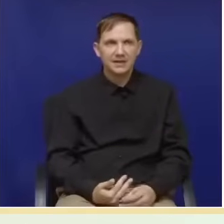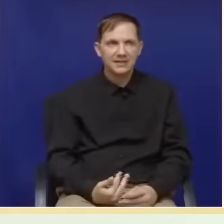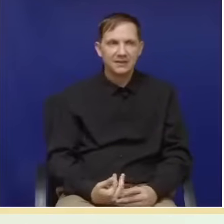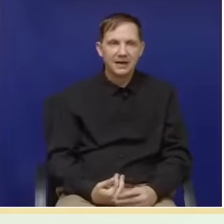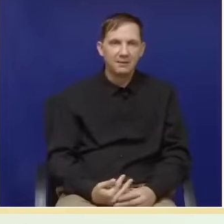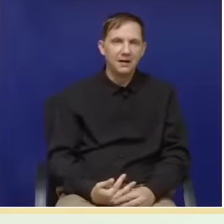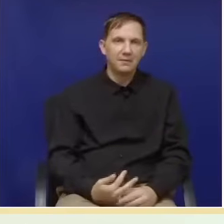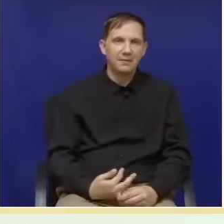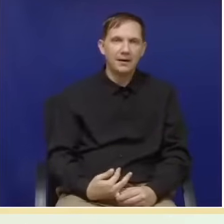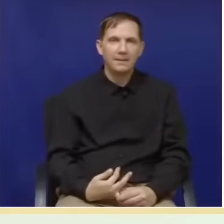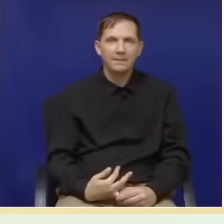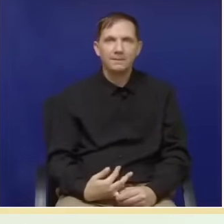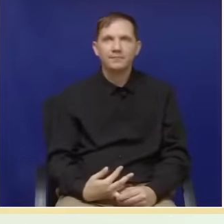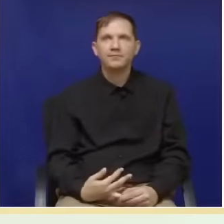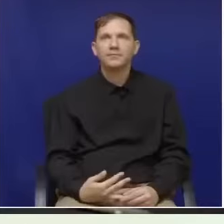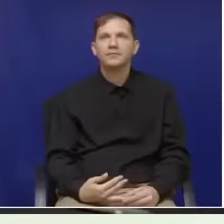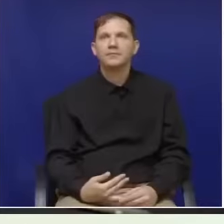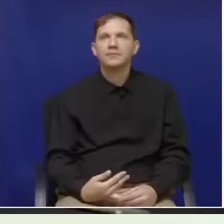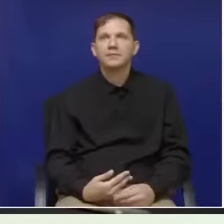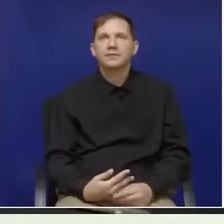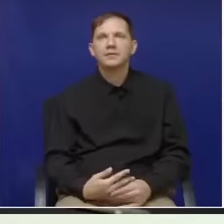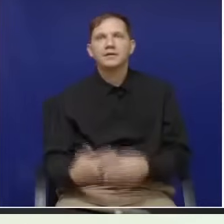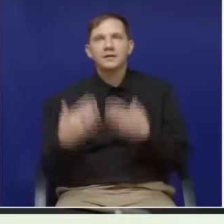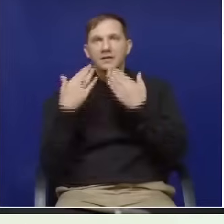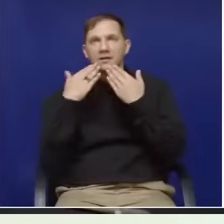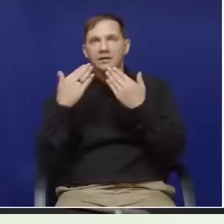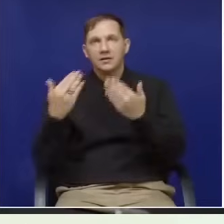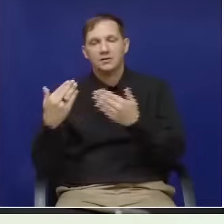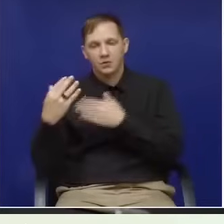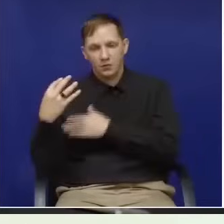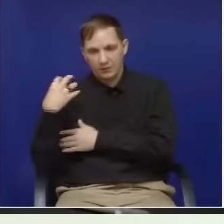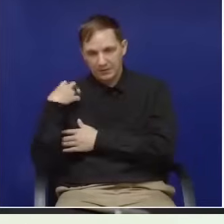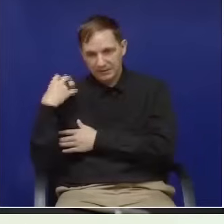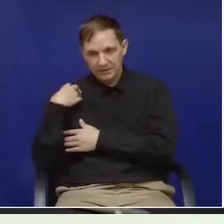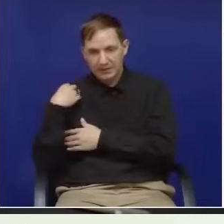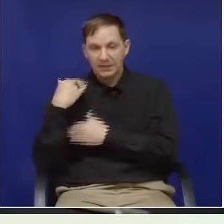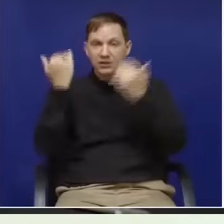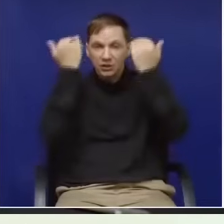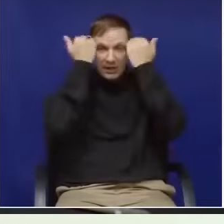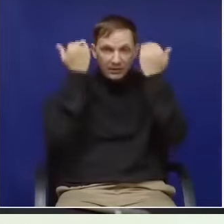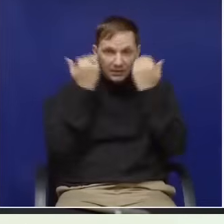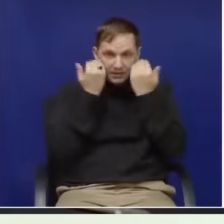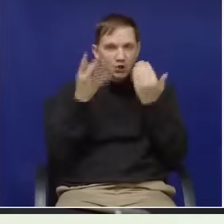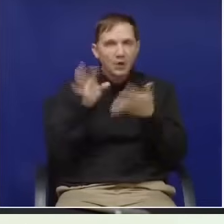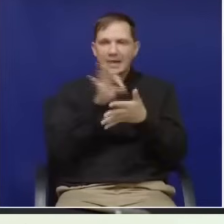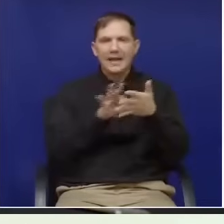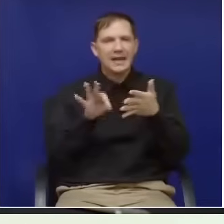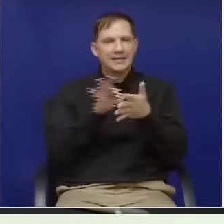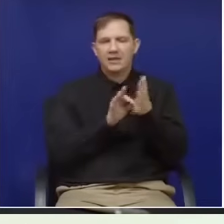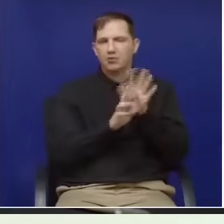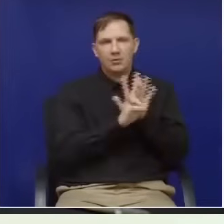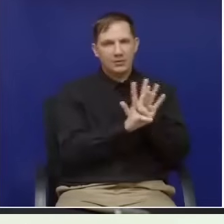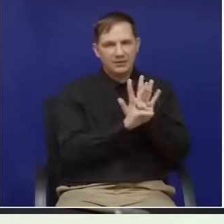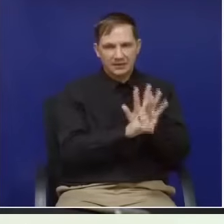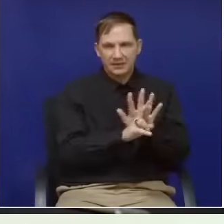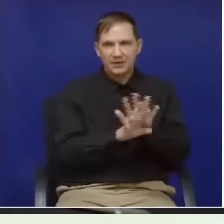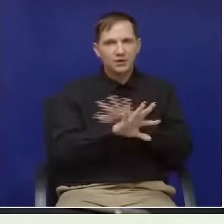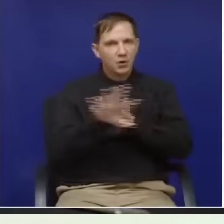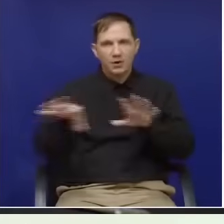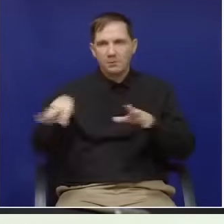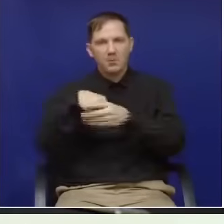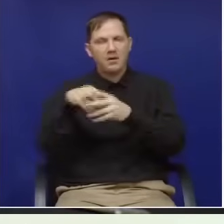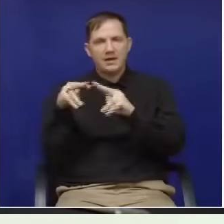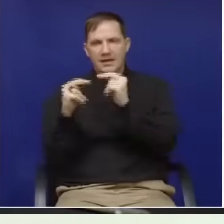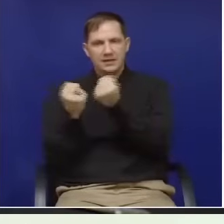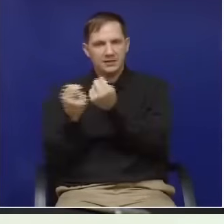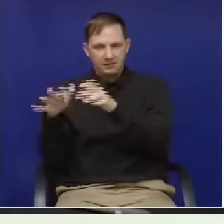Ngibonge sihlalo. Minister, judges are not elected representatives. They do not constitute part of national